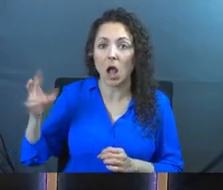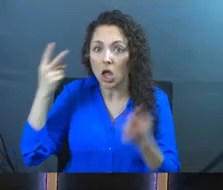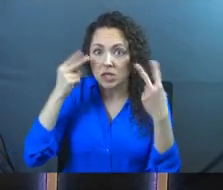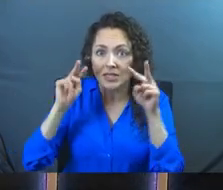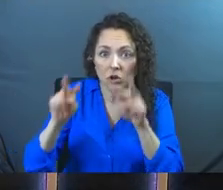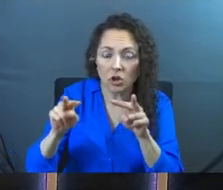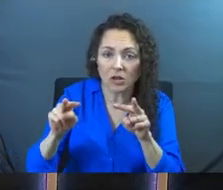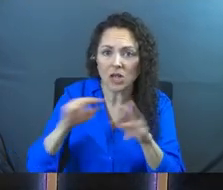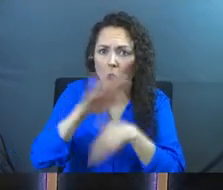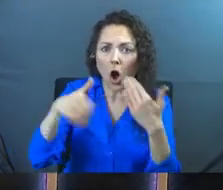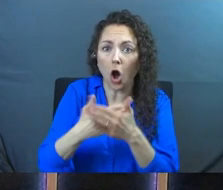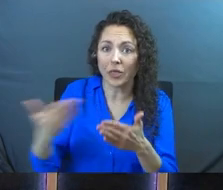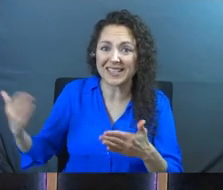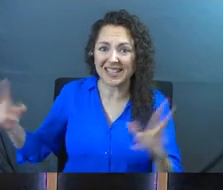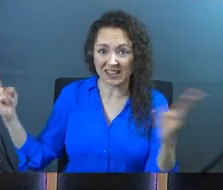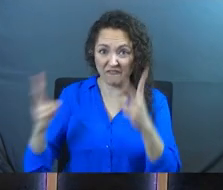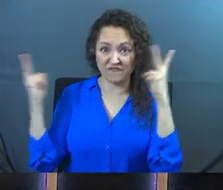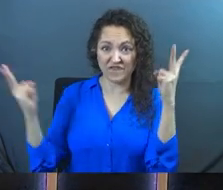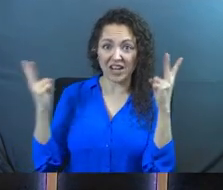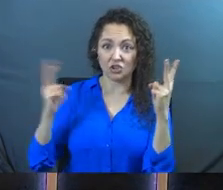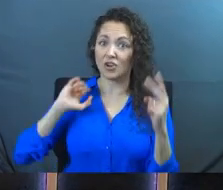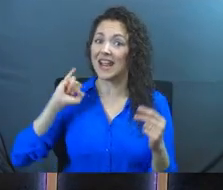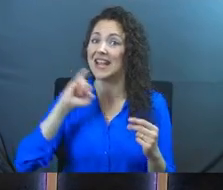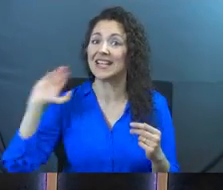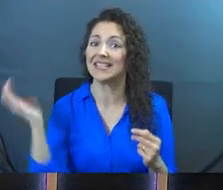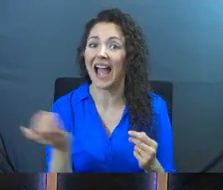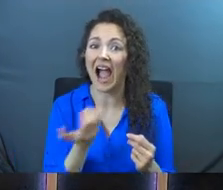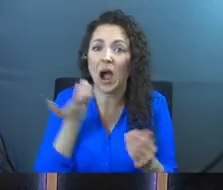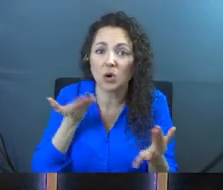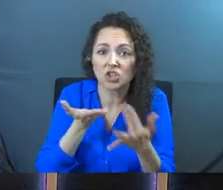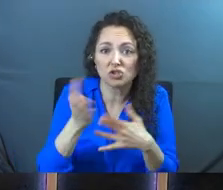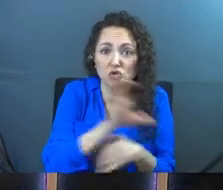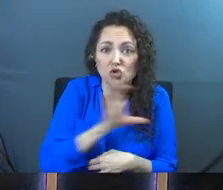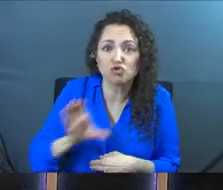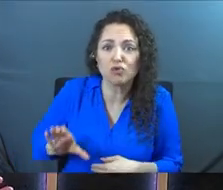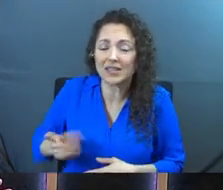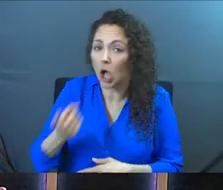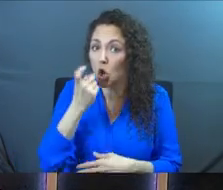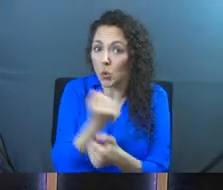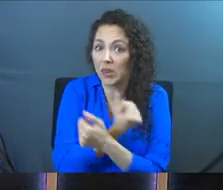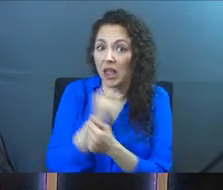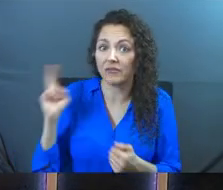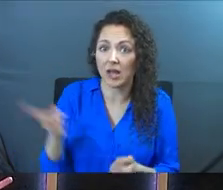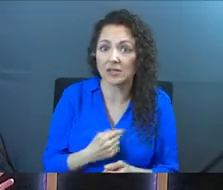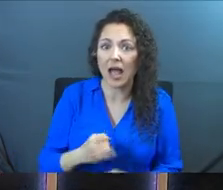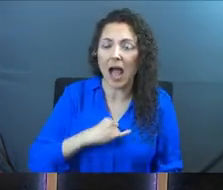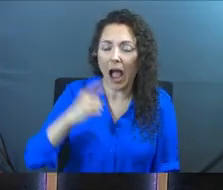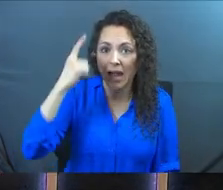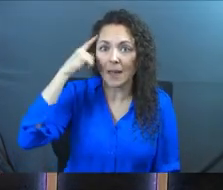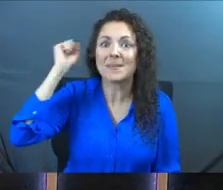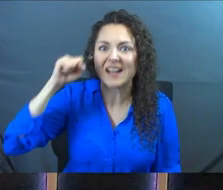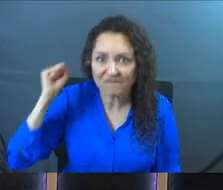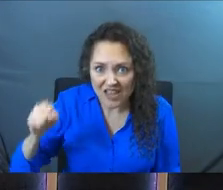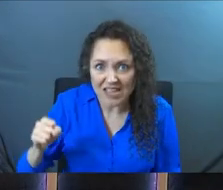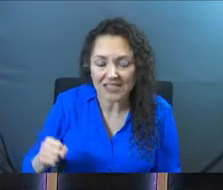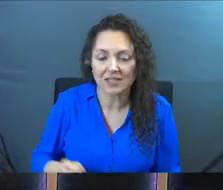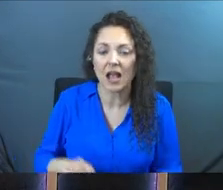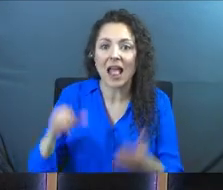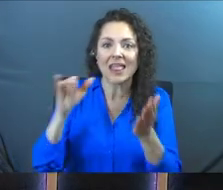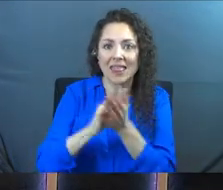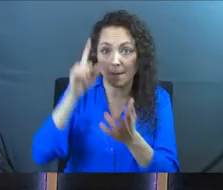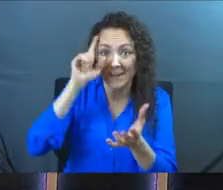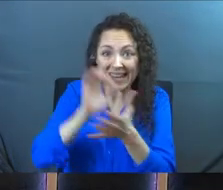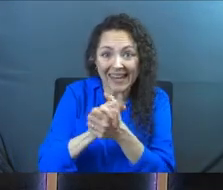things, overwhelming victory is ours through Christ who loved us. And I'm convinced, everybody get ready for this, okay? Buckle up. I'm convinced